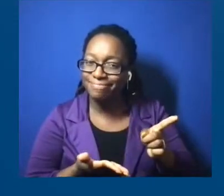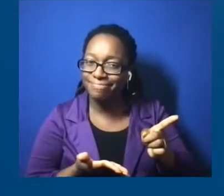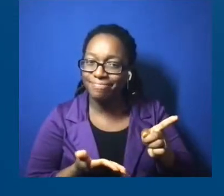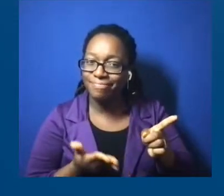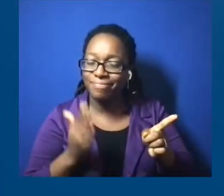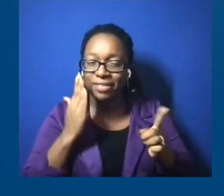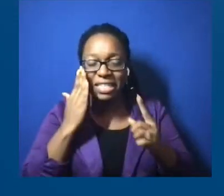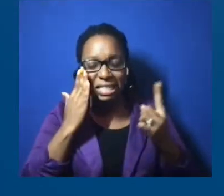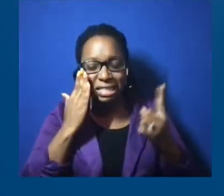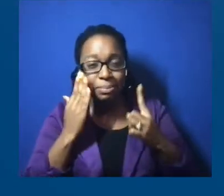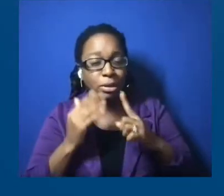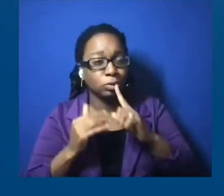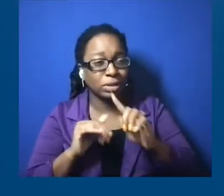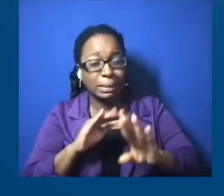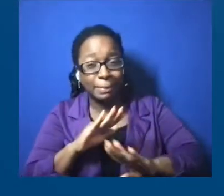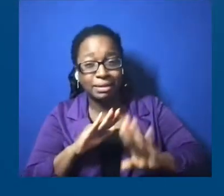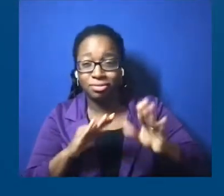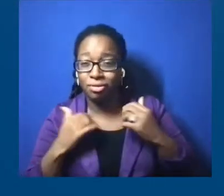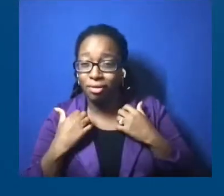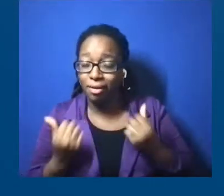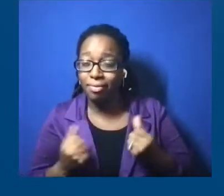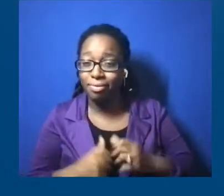something that's basic to their health